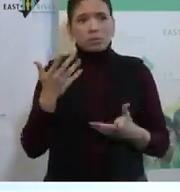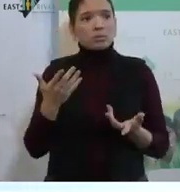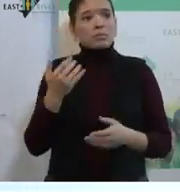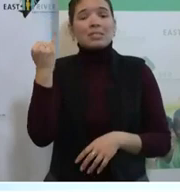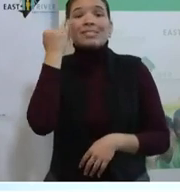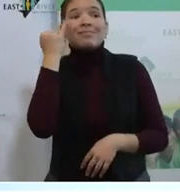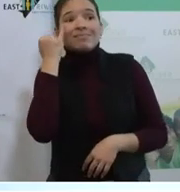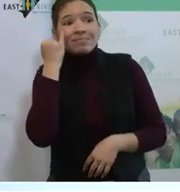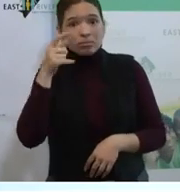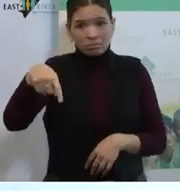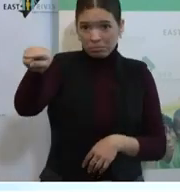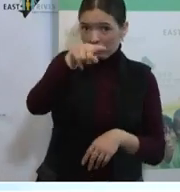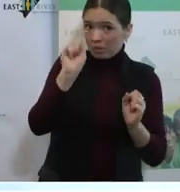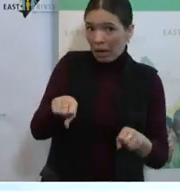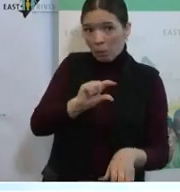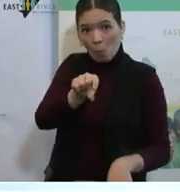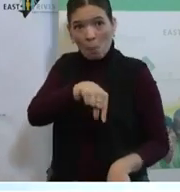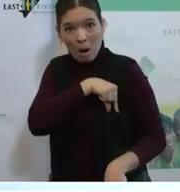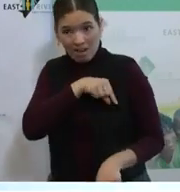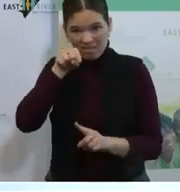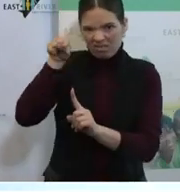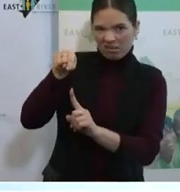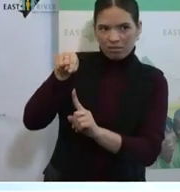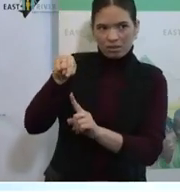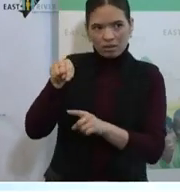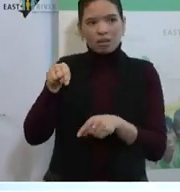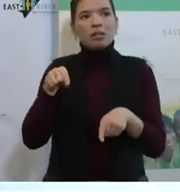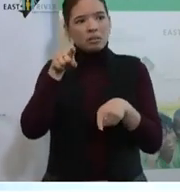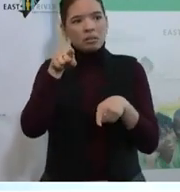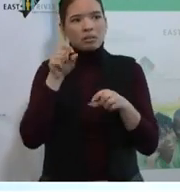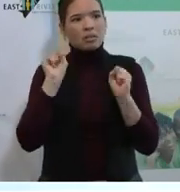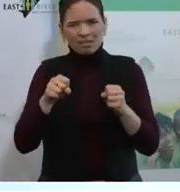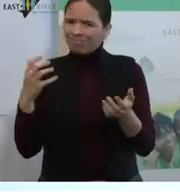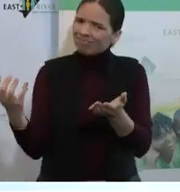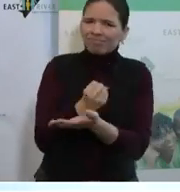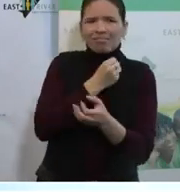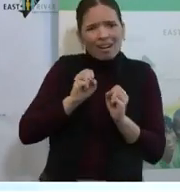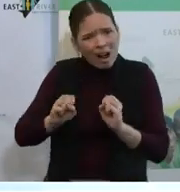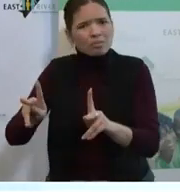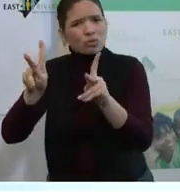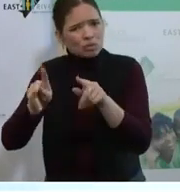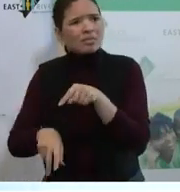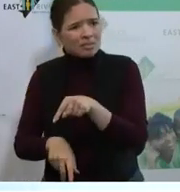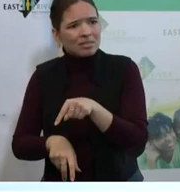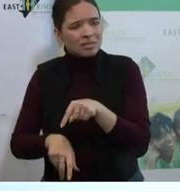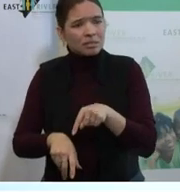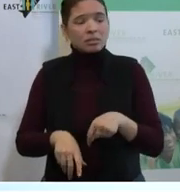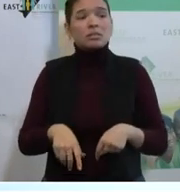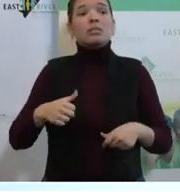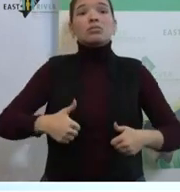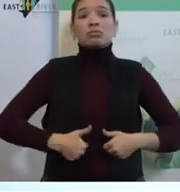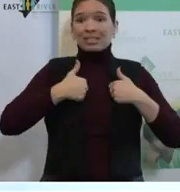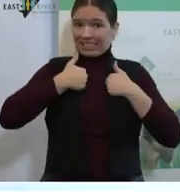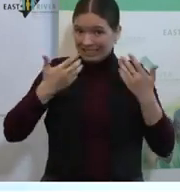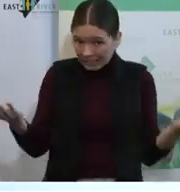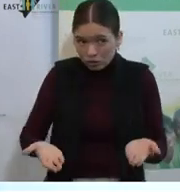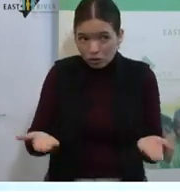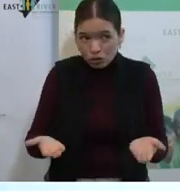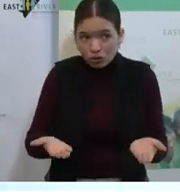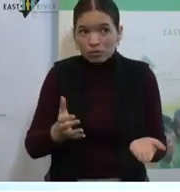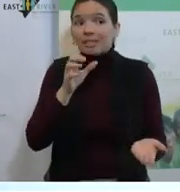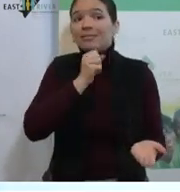We have a local property tax credit for residents who are 65 and older, and in